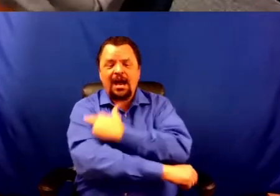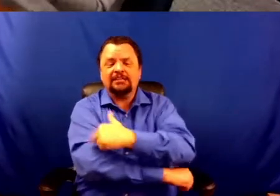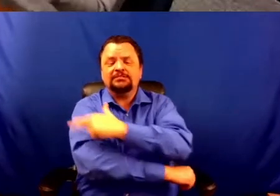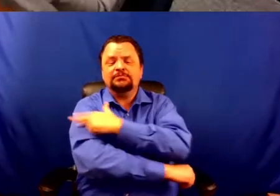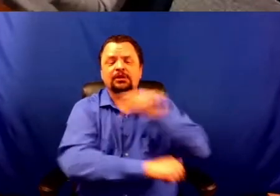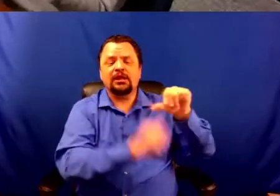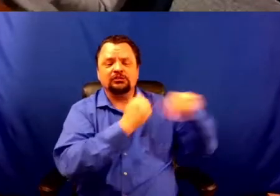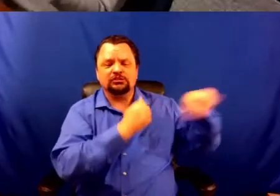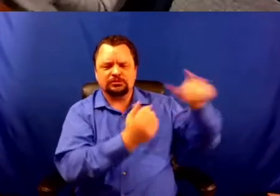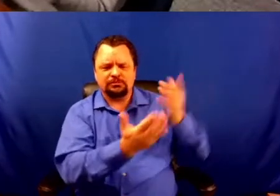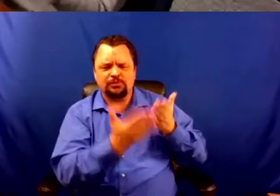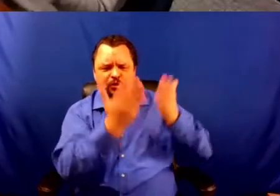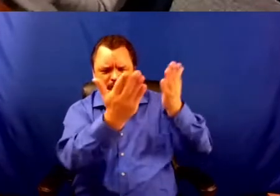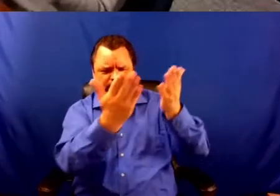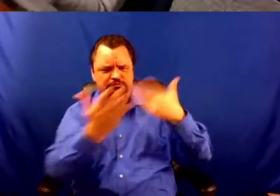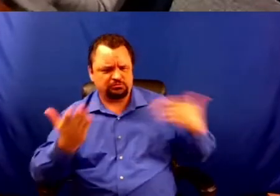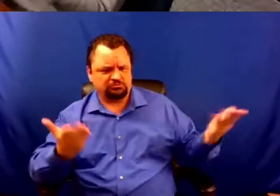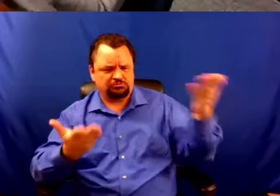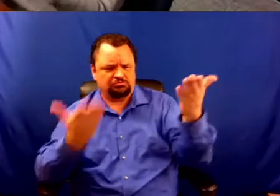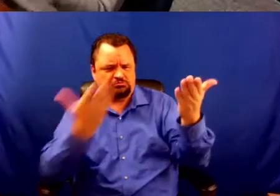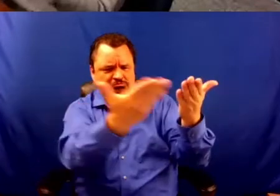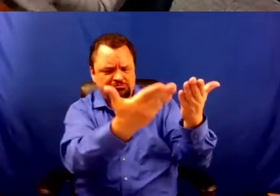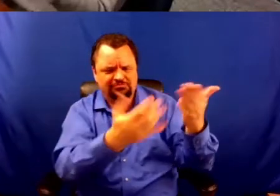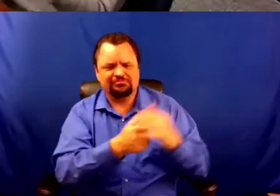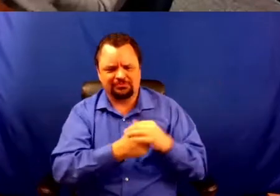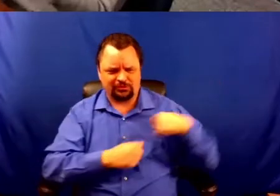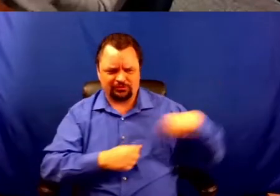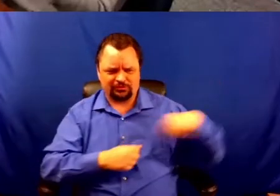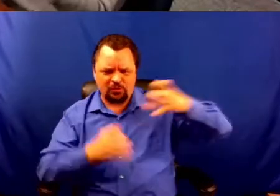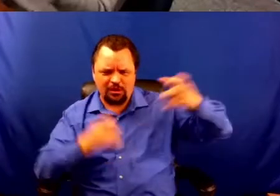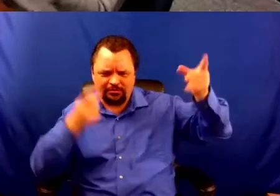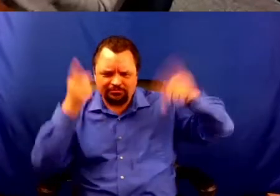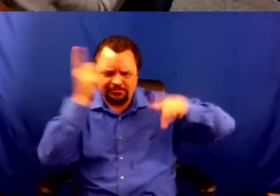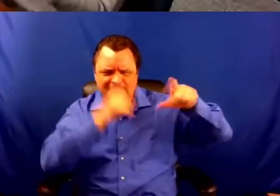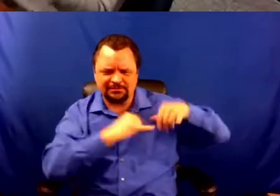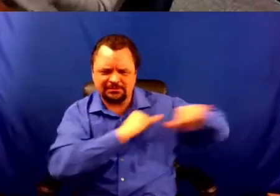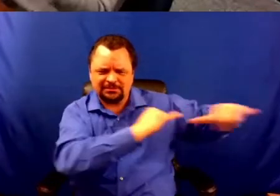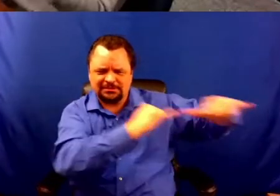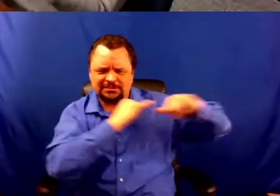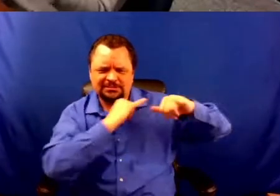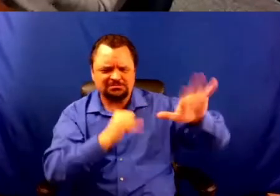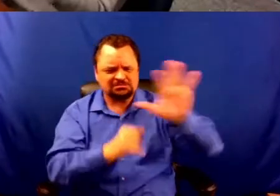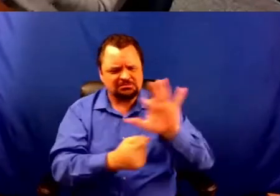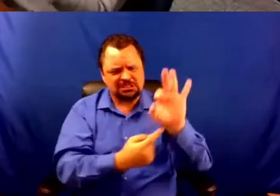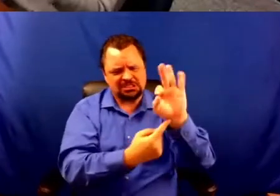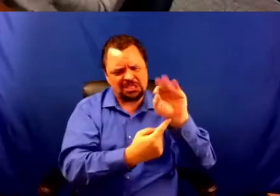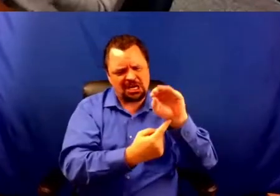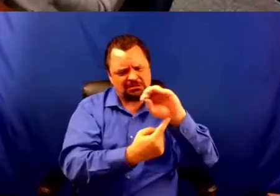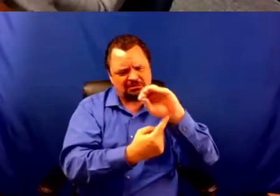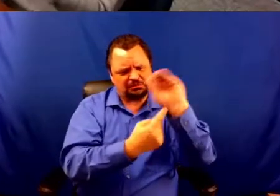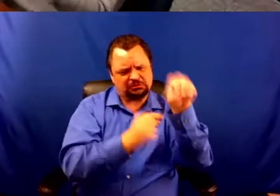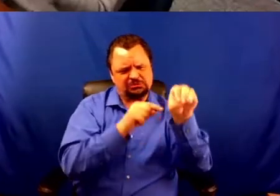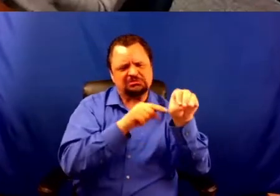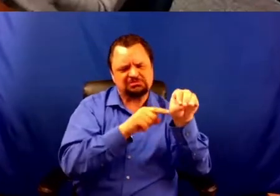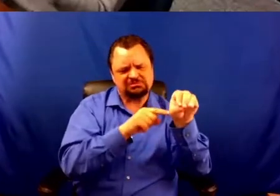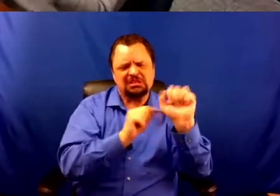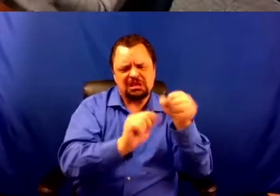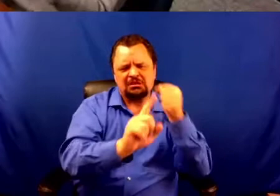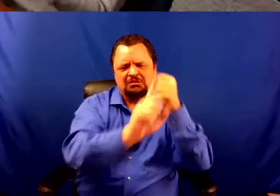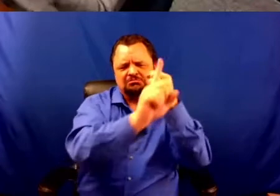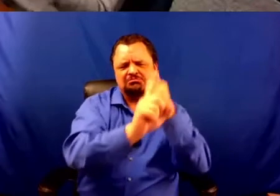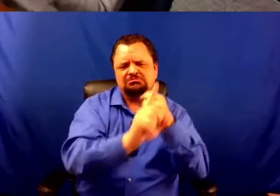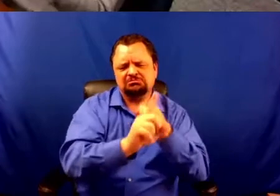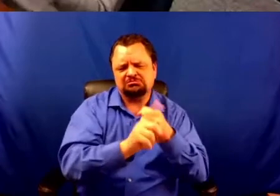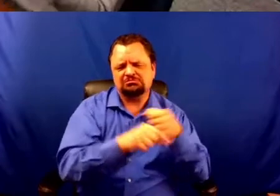we are all in agreement with, is that 90% is an attainable rate. And really, I